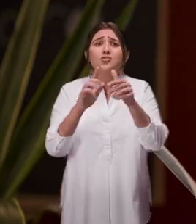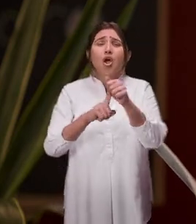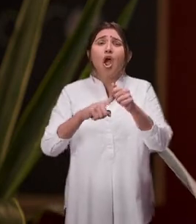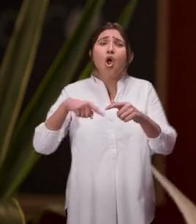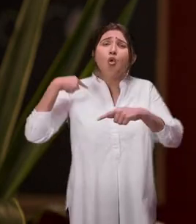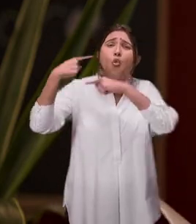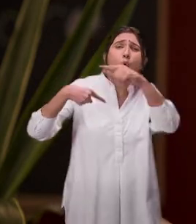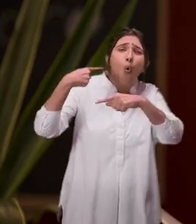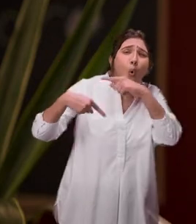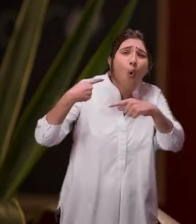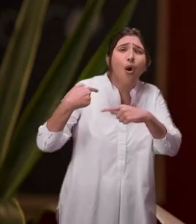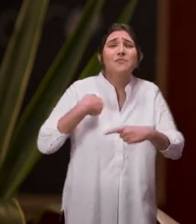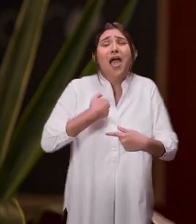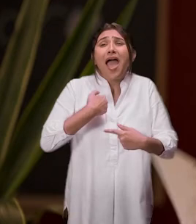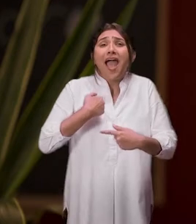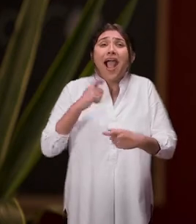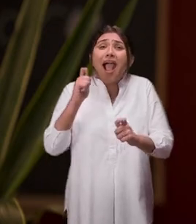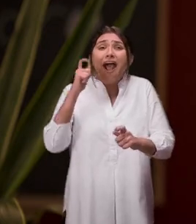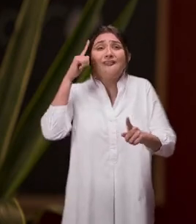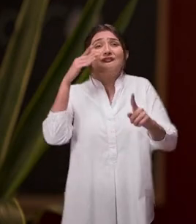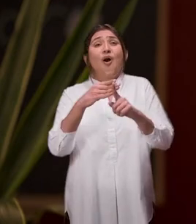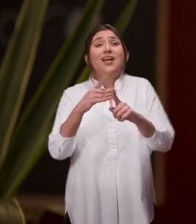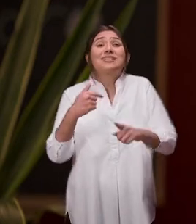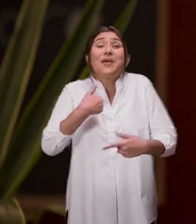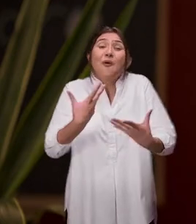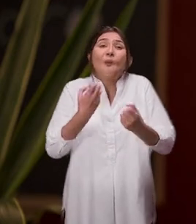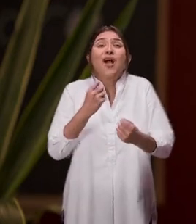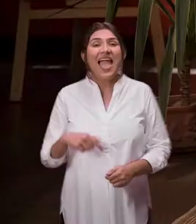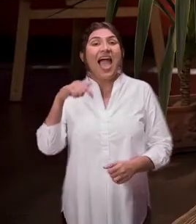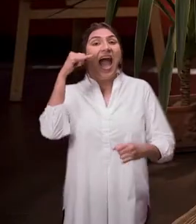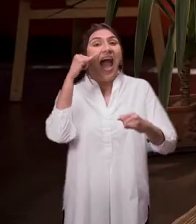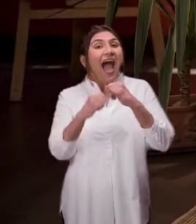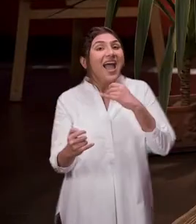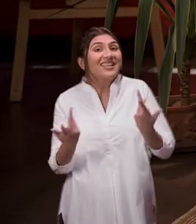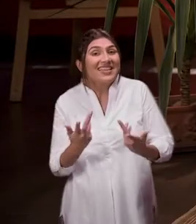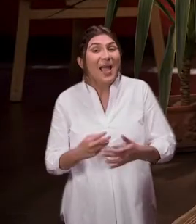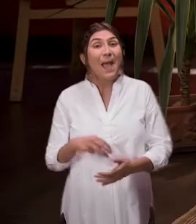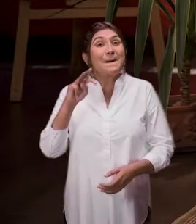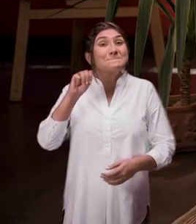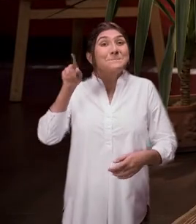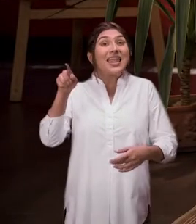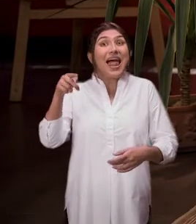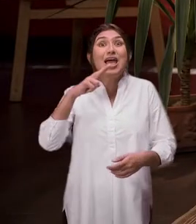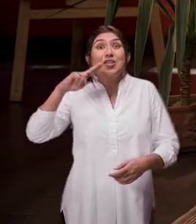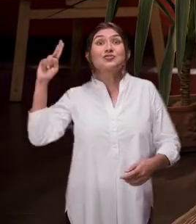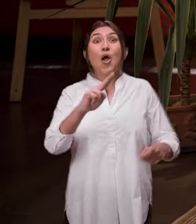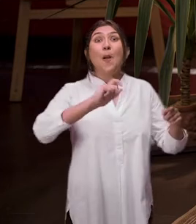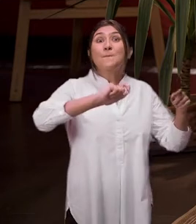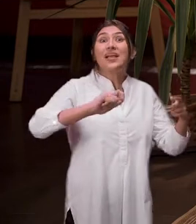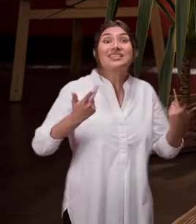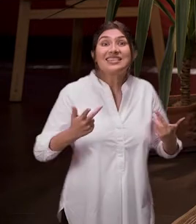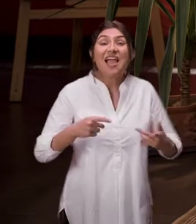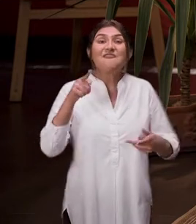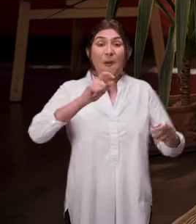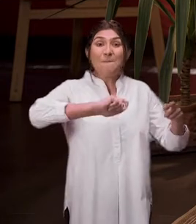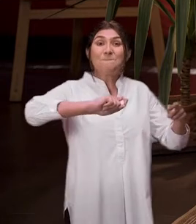place, and every day I work to make my dream come true. So in the end, Malala's magic